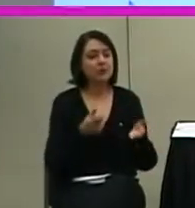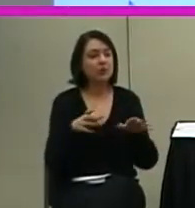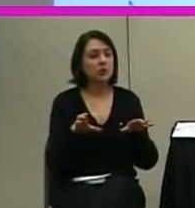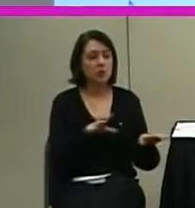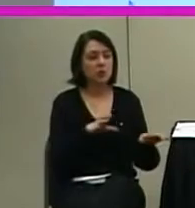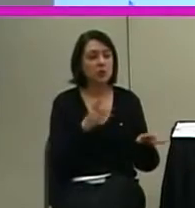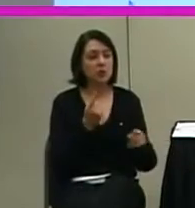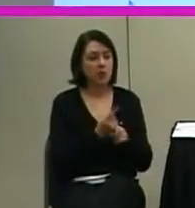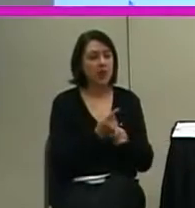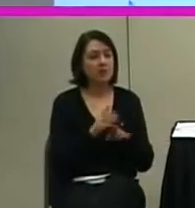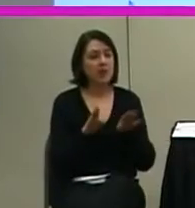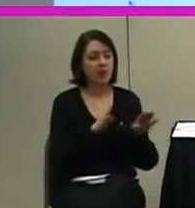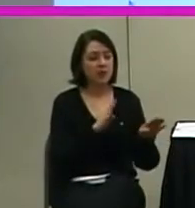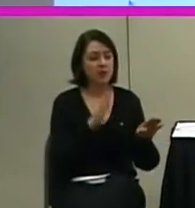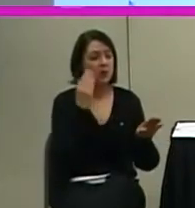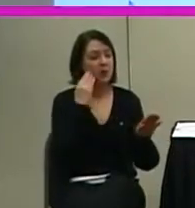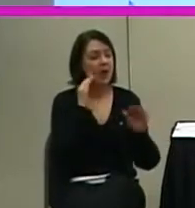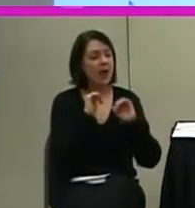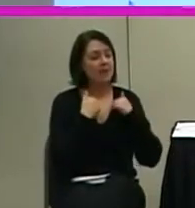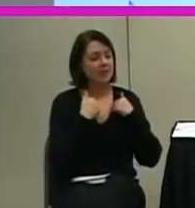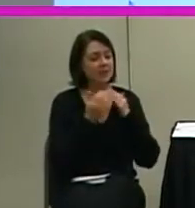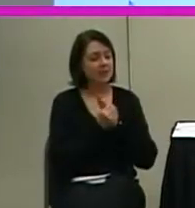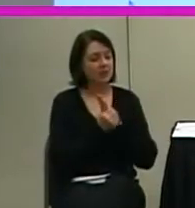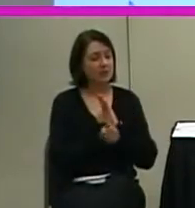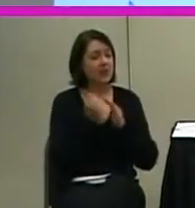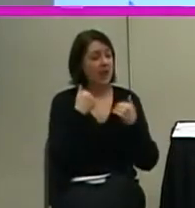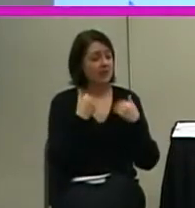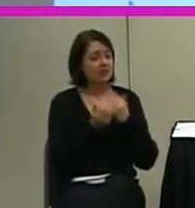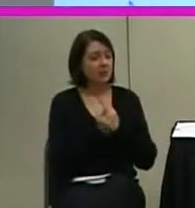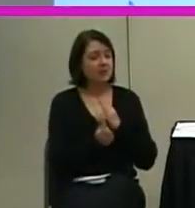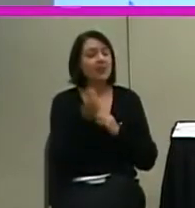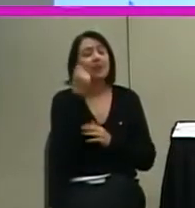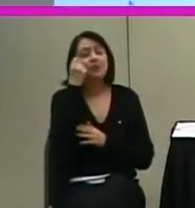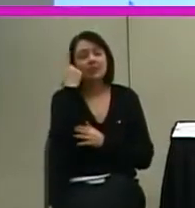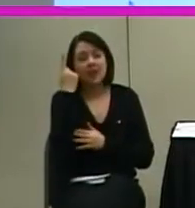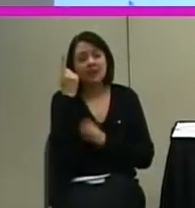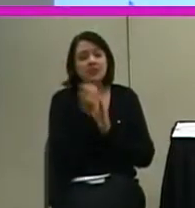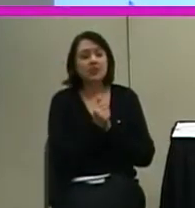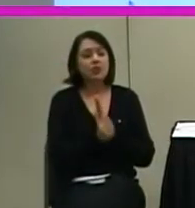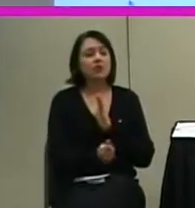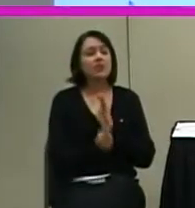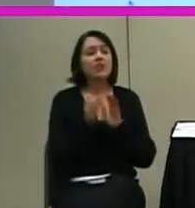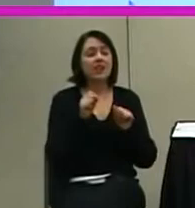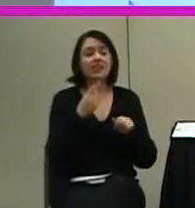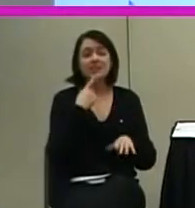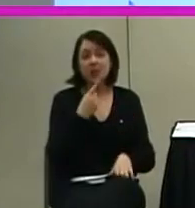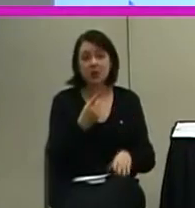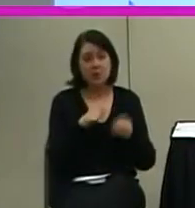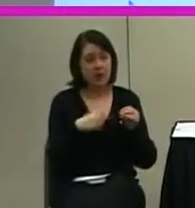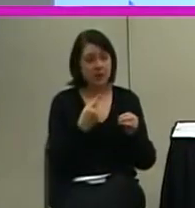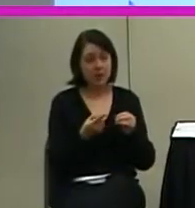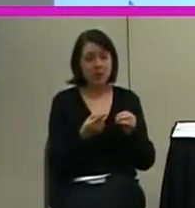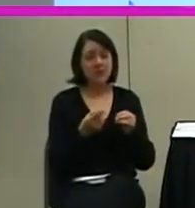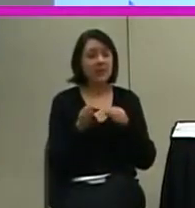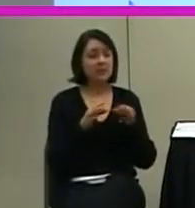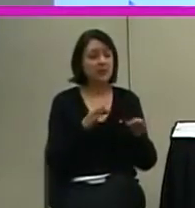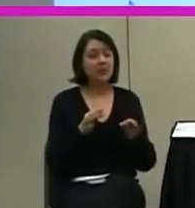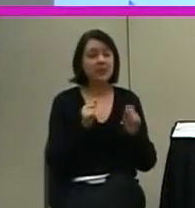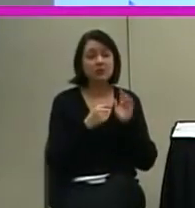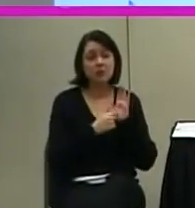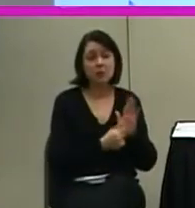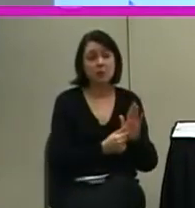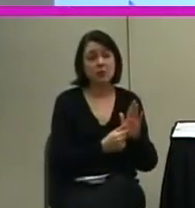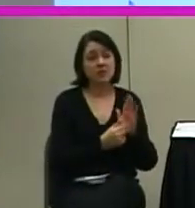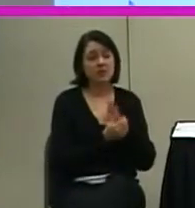they have the skills? They have the skills, they understand the skills, they can tell you about the skills, and they can demonstrate